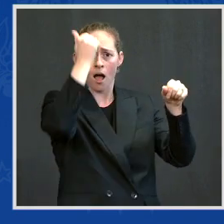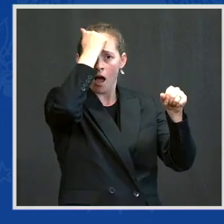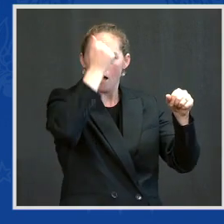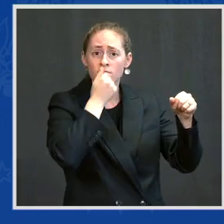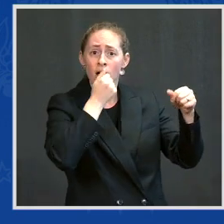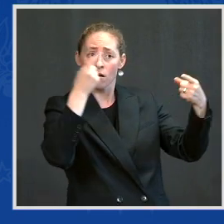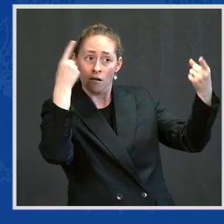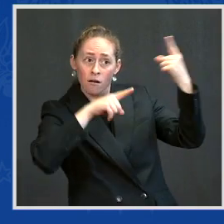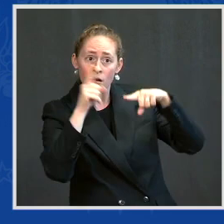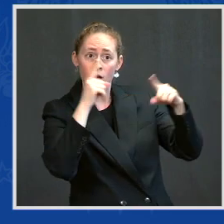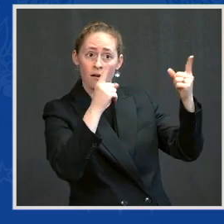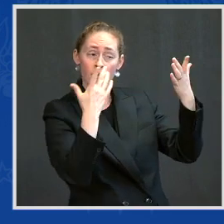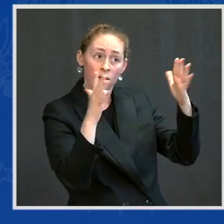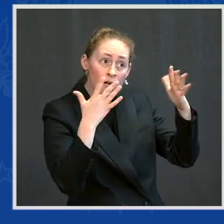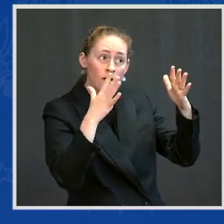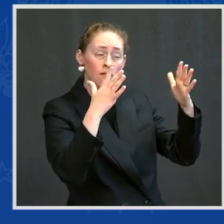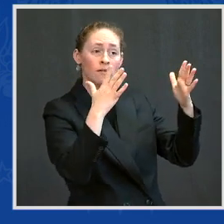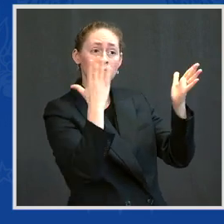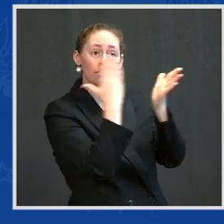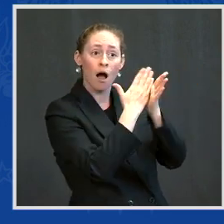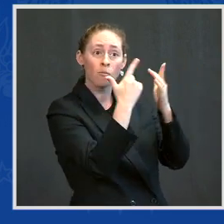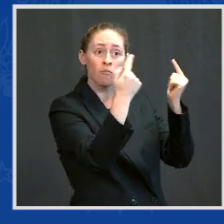Thank you.